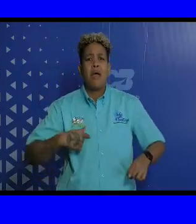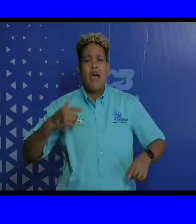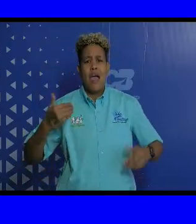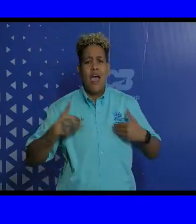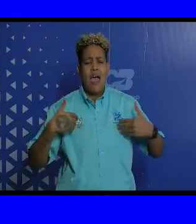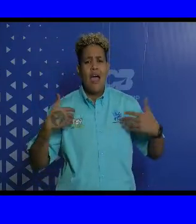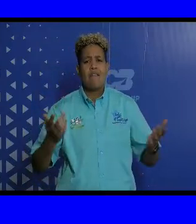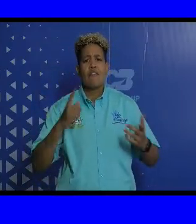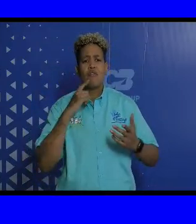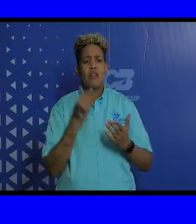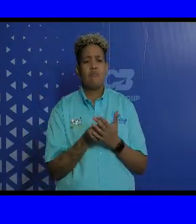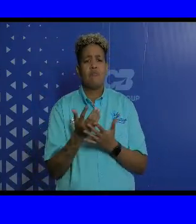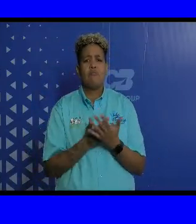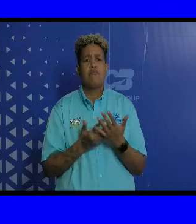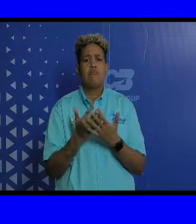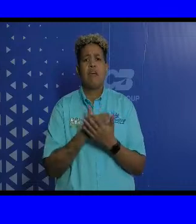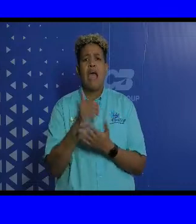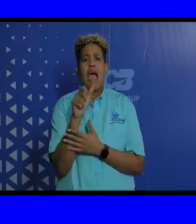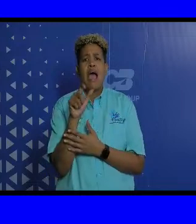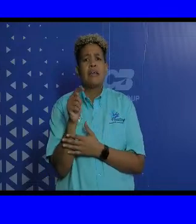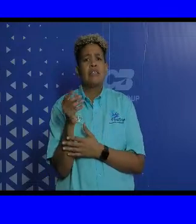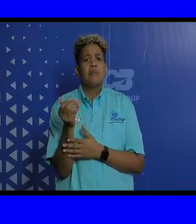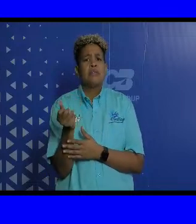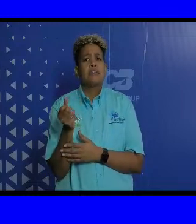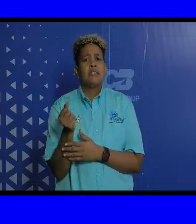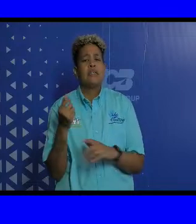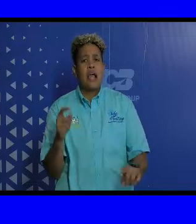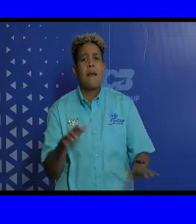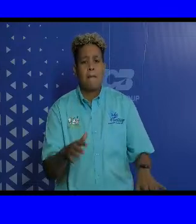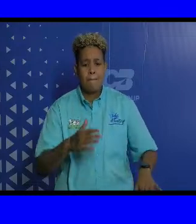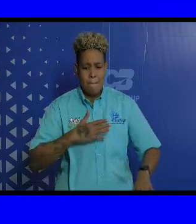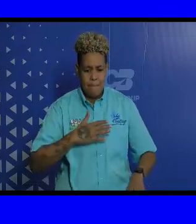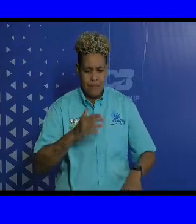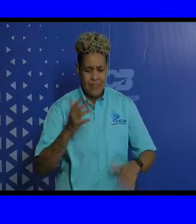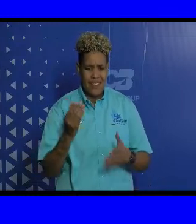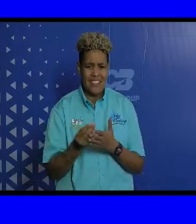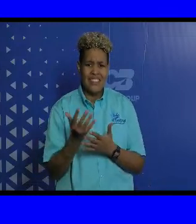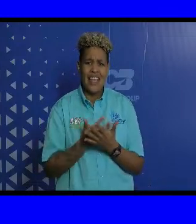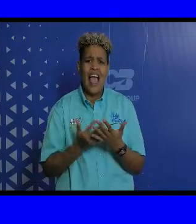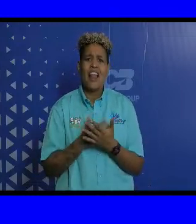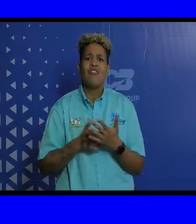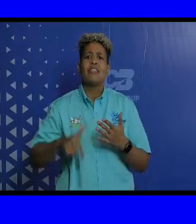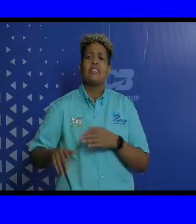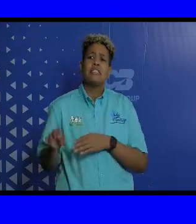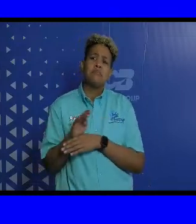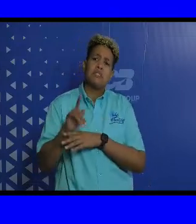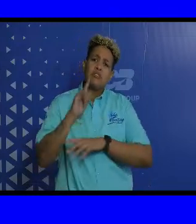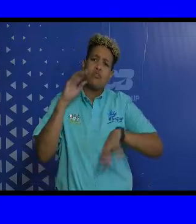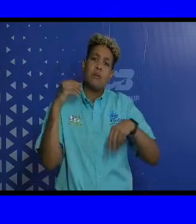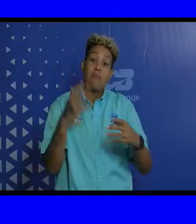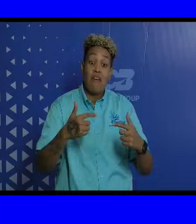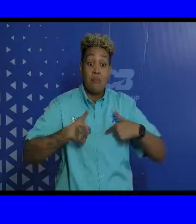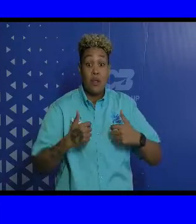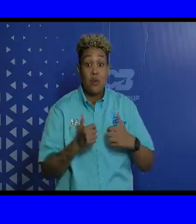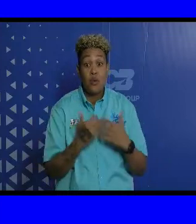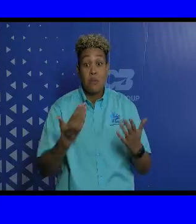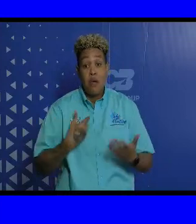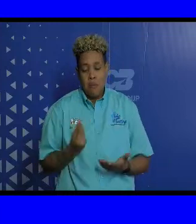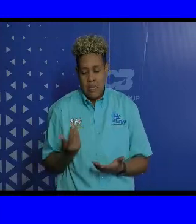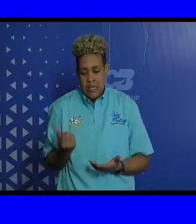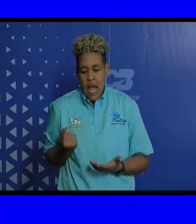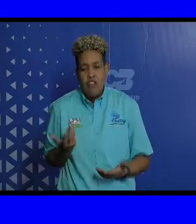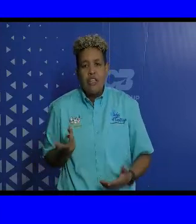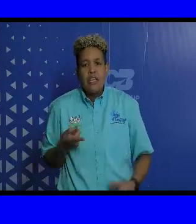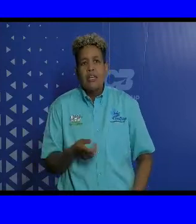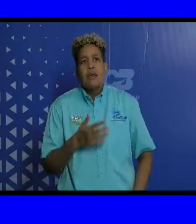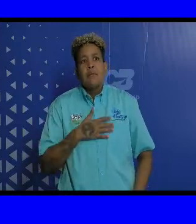an income-generating asset. My salary. This business is providing me with my salary.